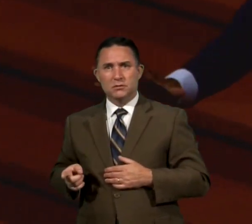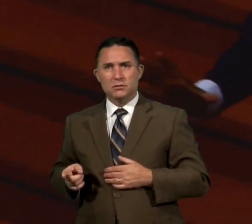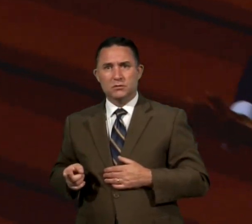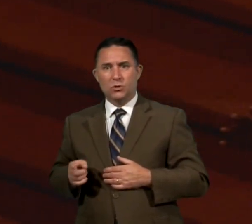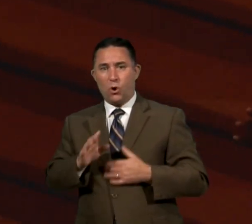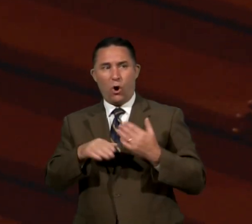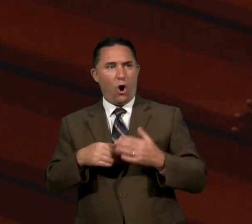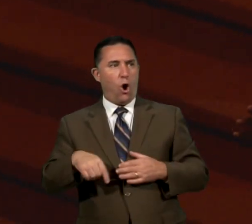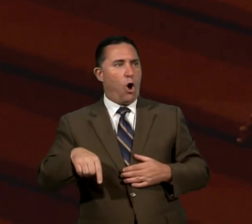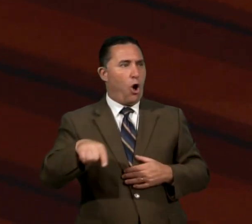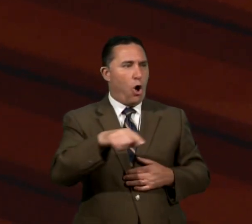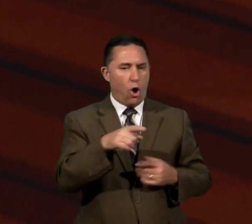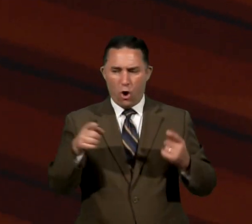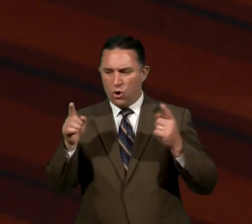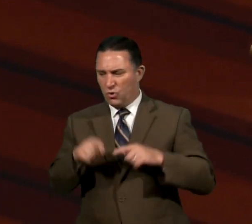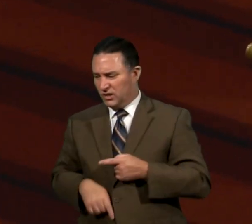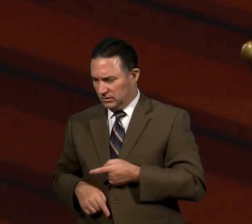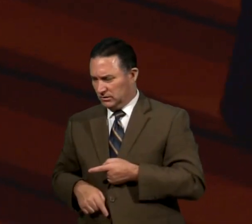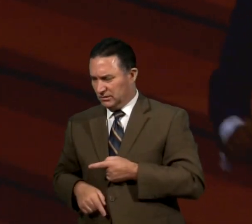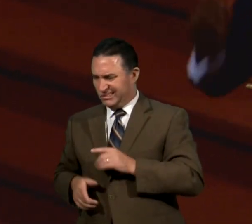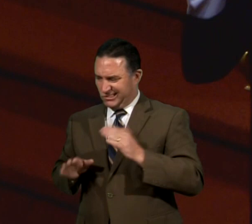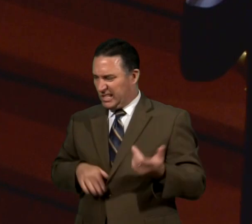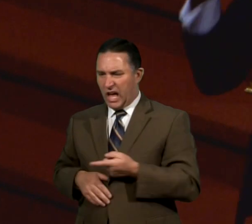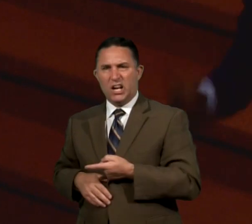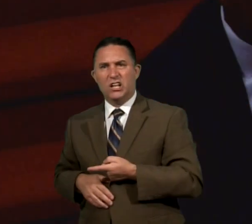they all agreed that he was dead.